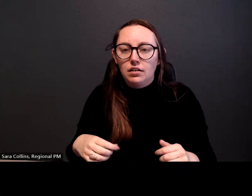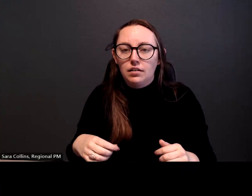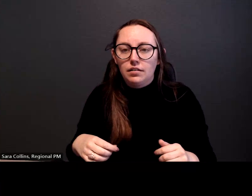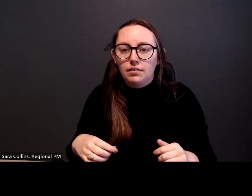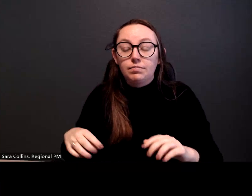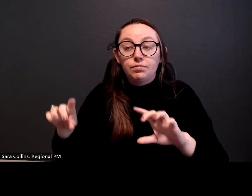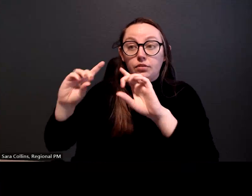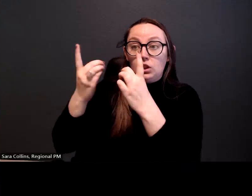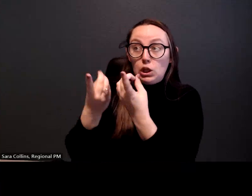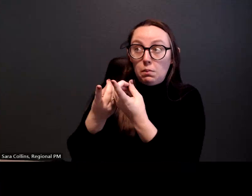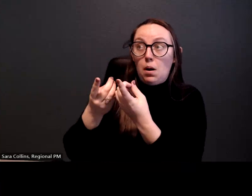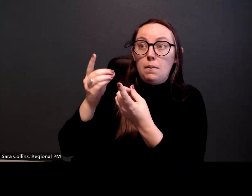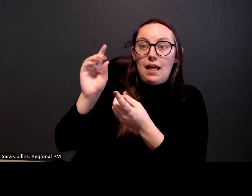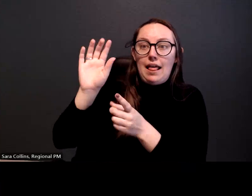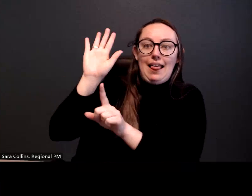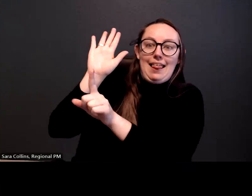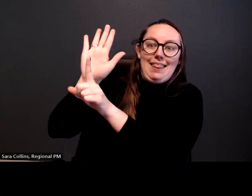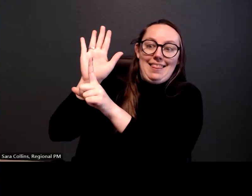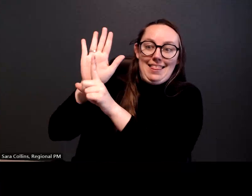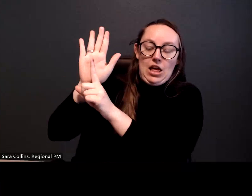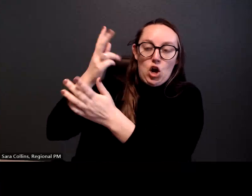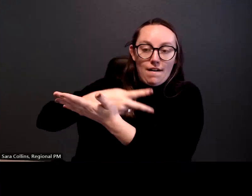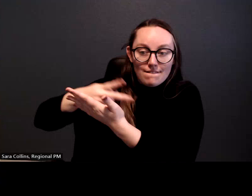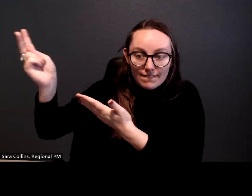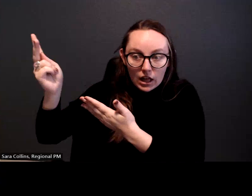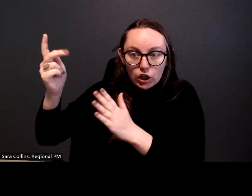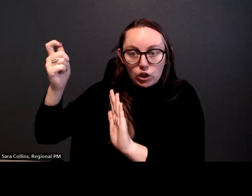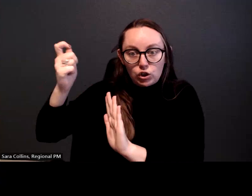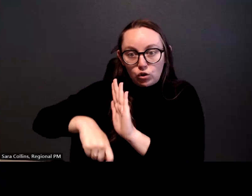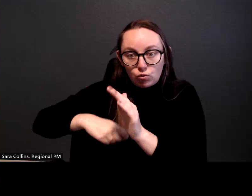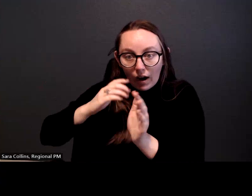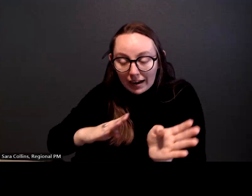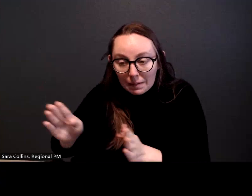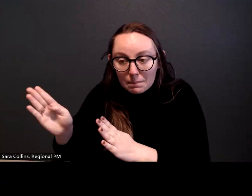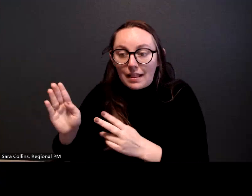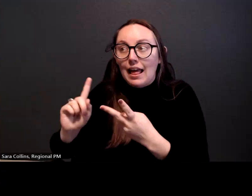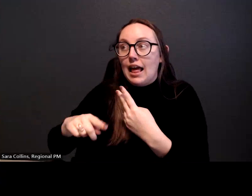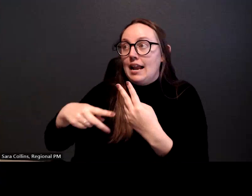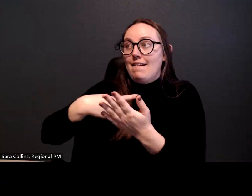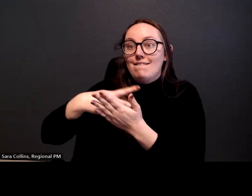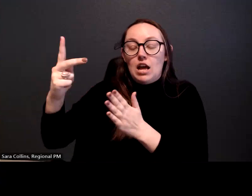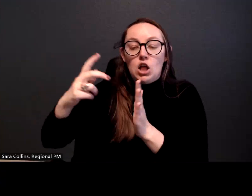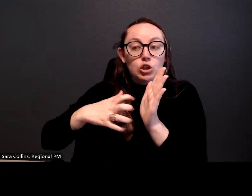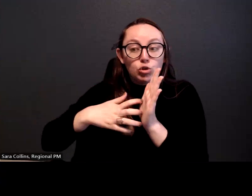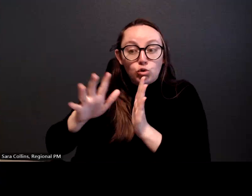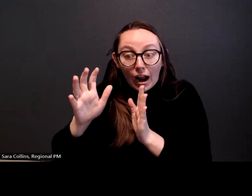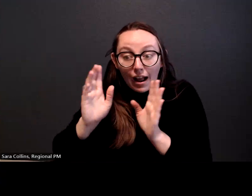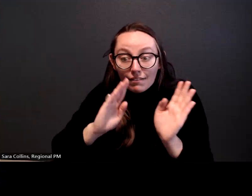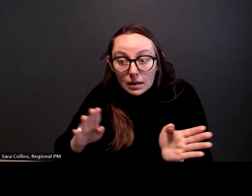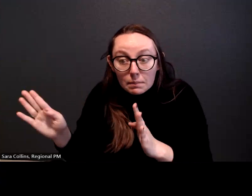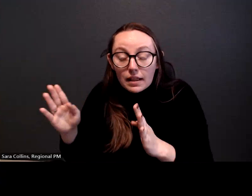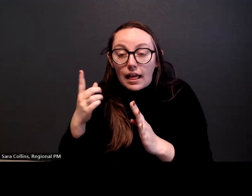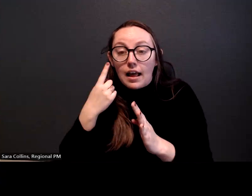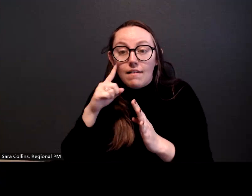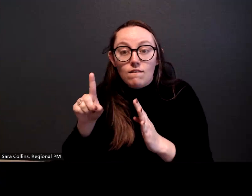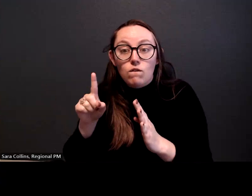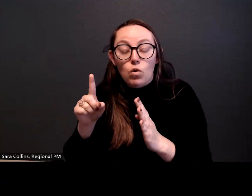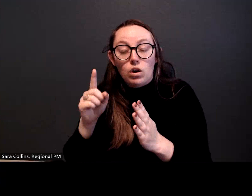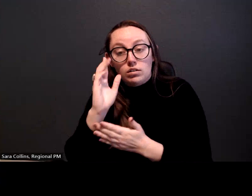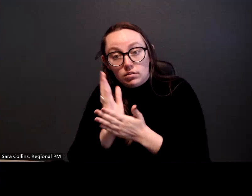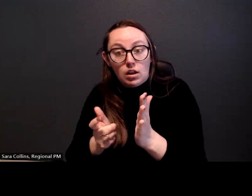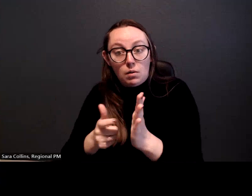promulgate it, failure to hold hearings on a final draft, failure to even draft a plan for several of the generations